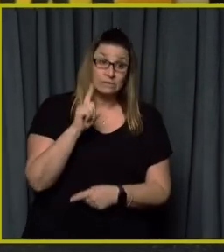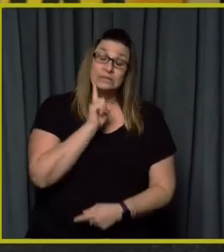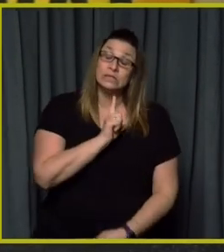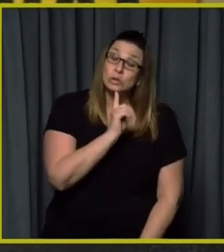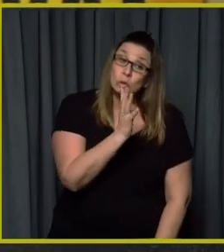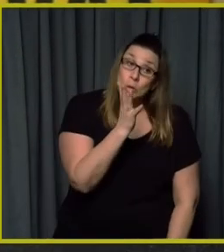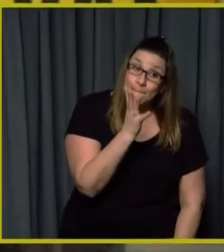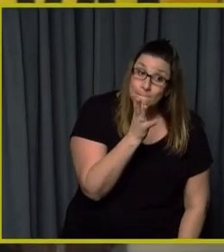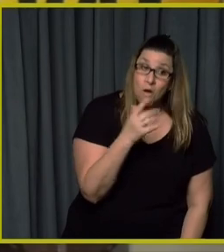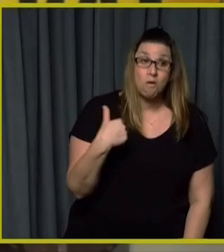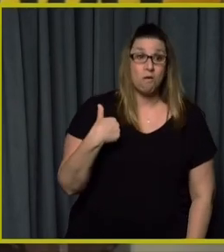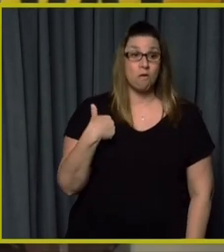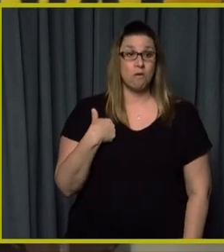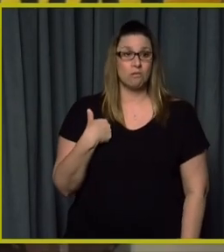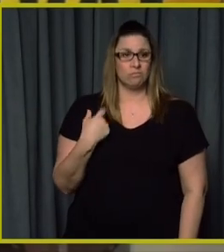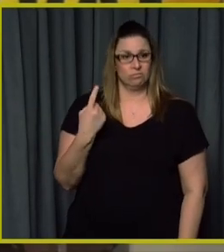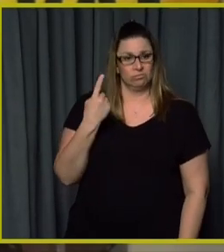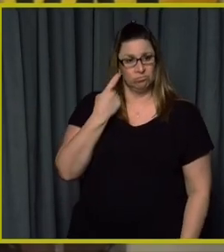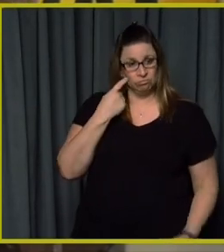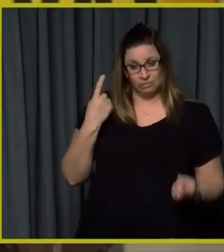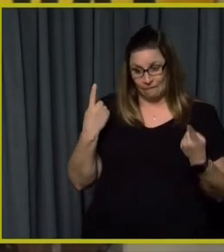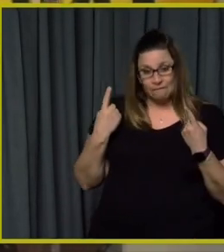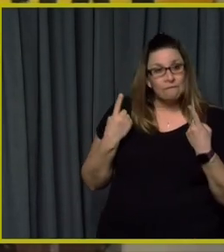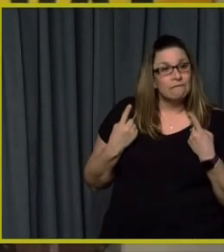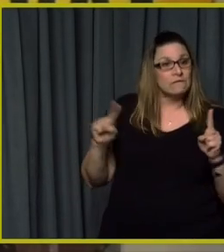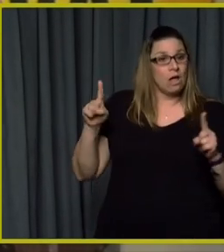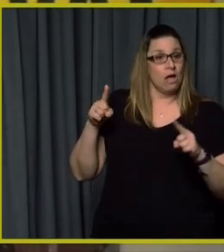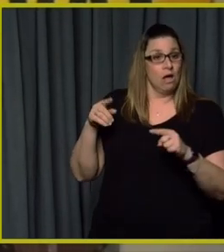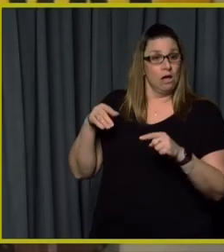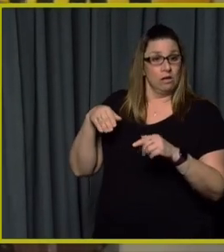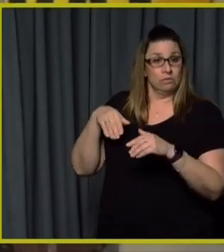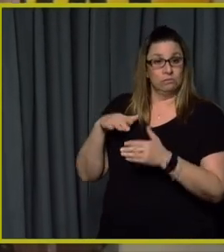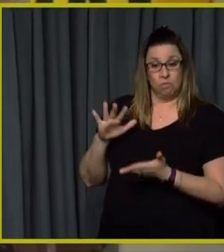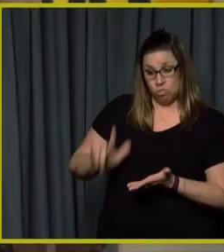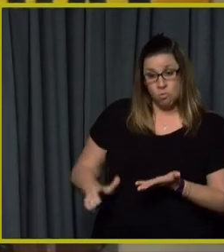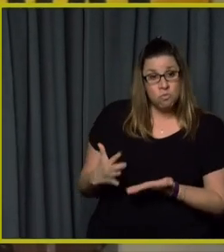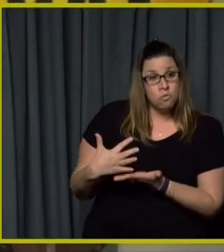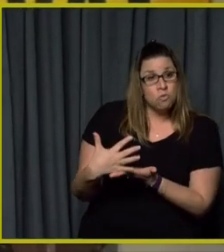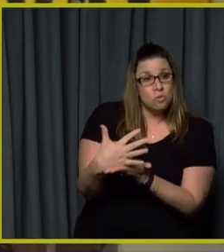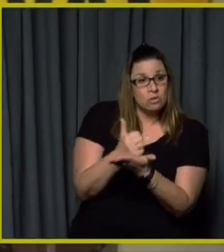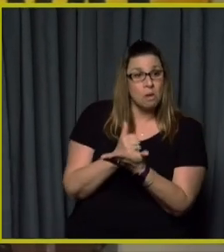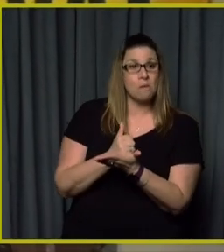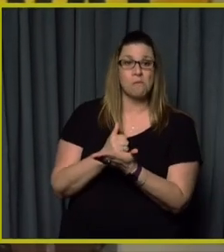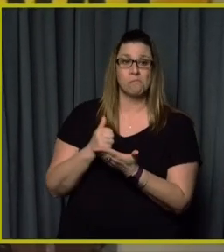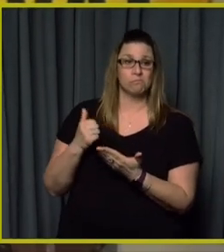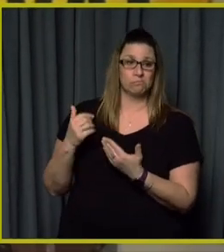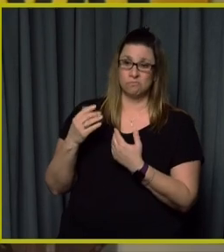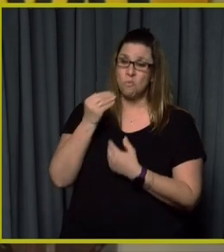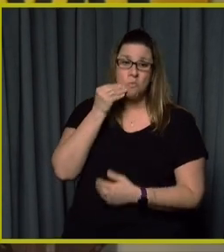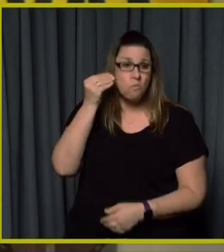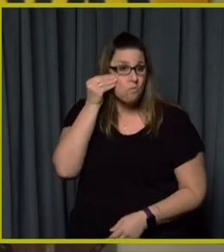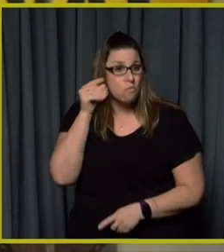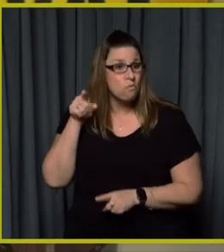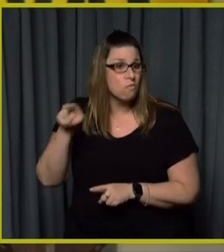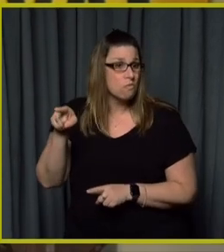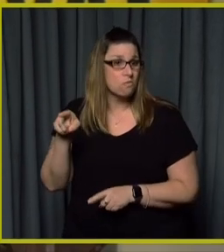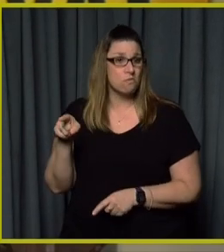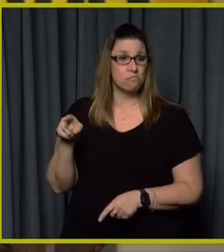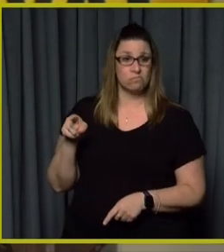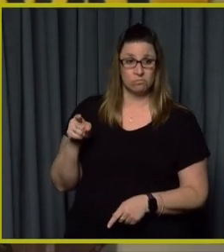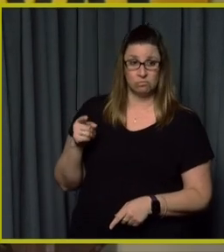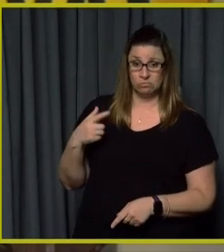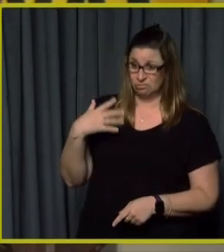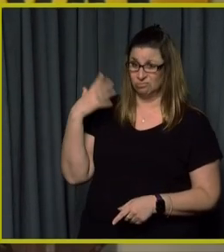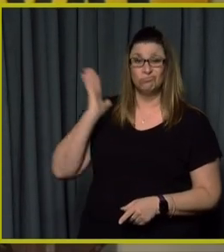into low-income housing and Fireball, and I have been homeless, not necessarily sleeping on the streets, but with my child, have had to live